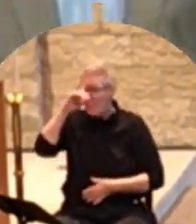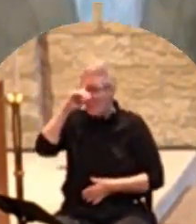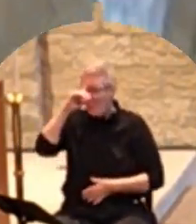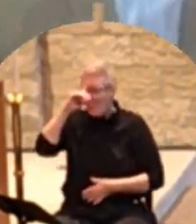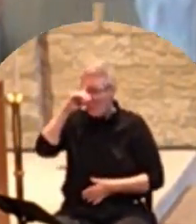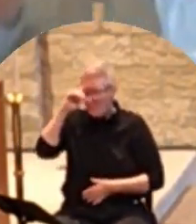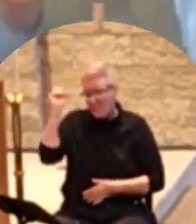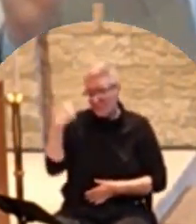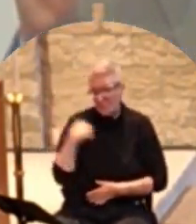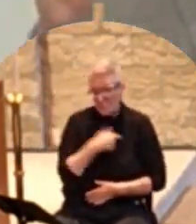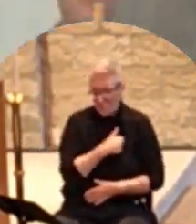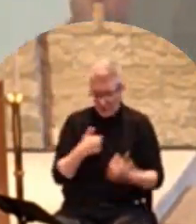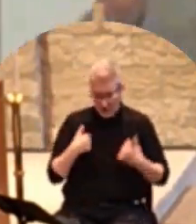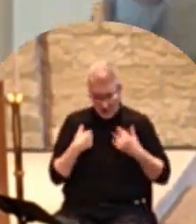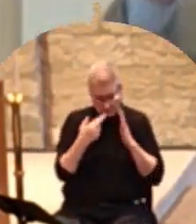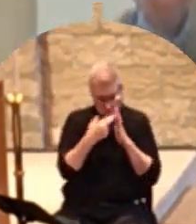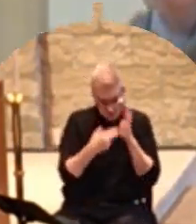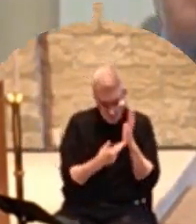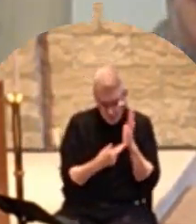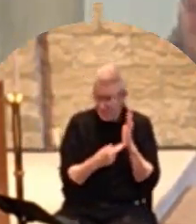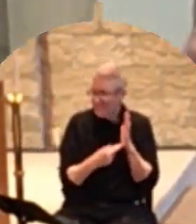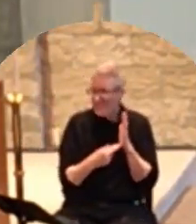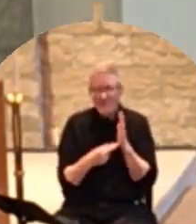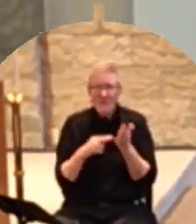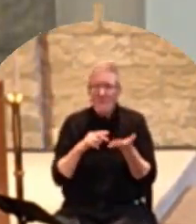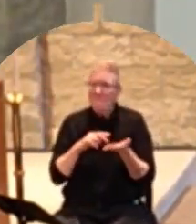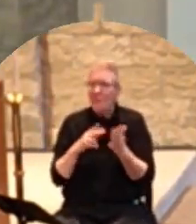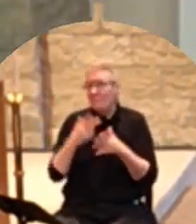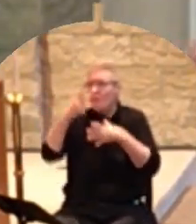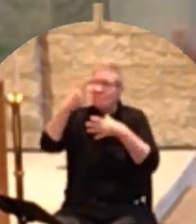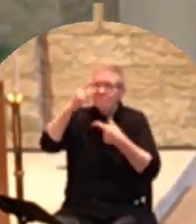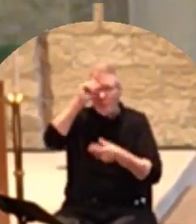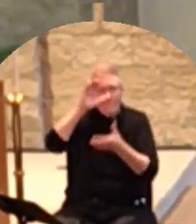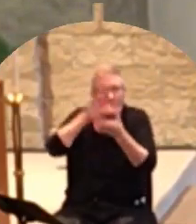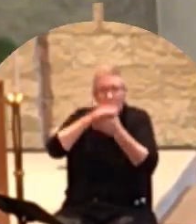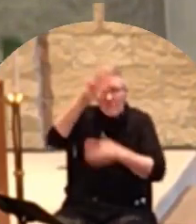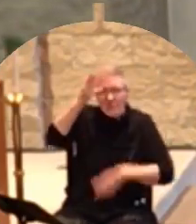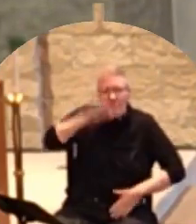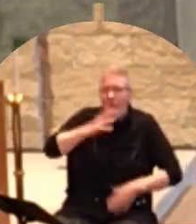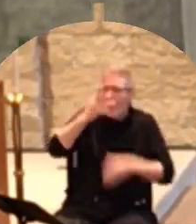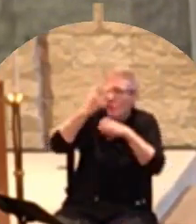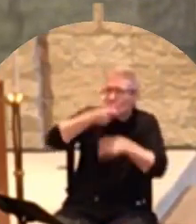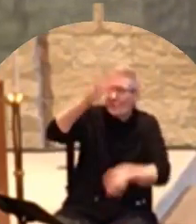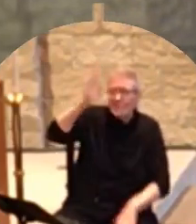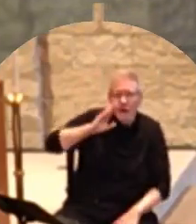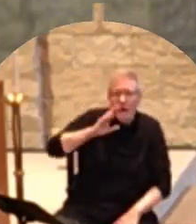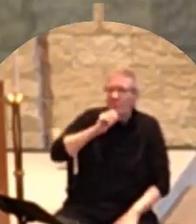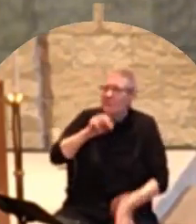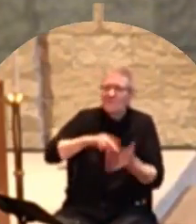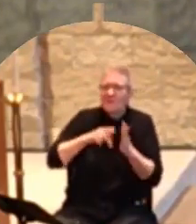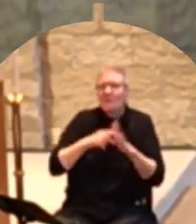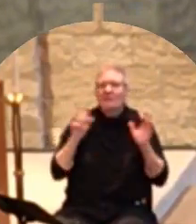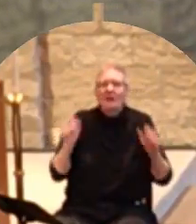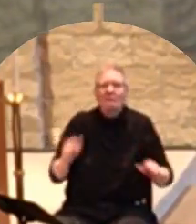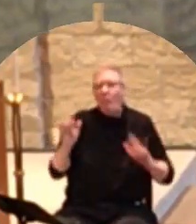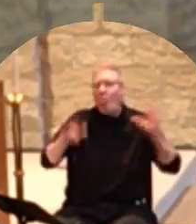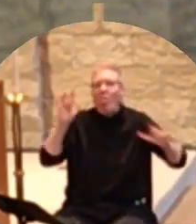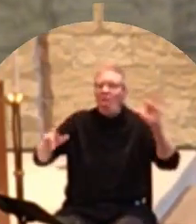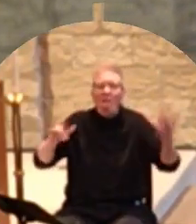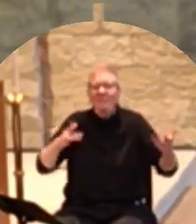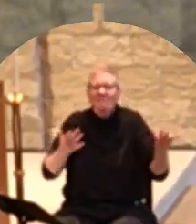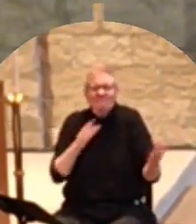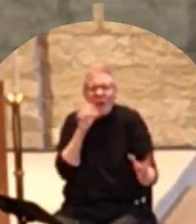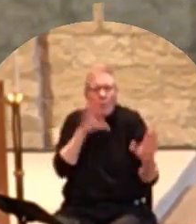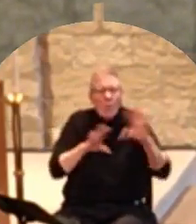be more careful than ever in doing our part to flatten the curve. I am grateful that you're